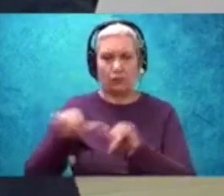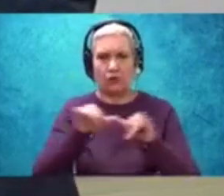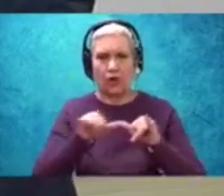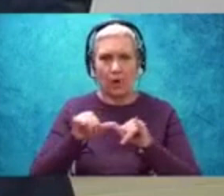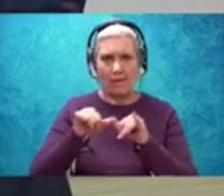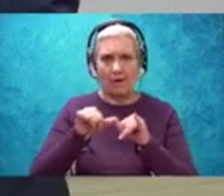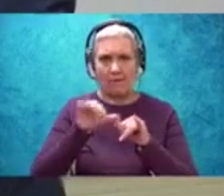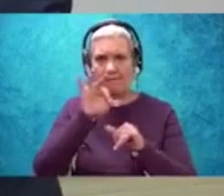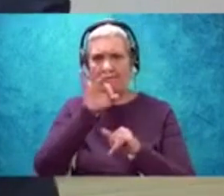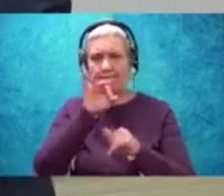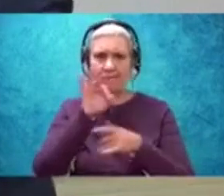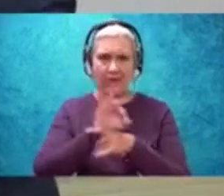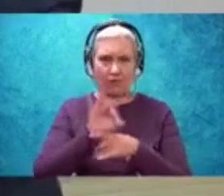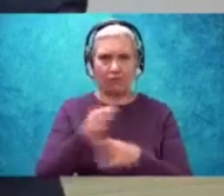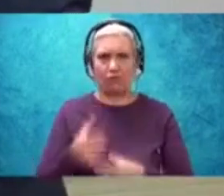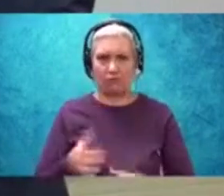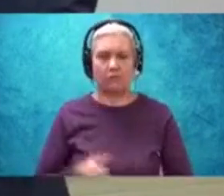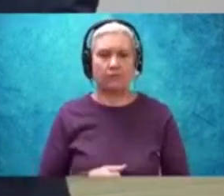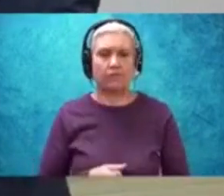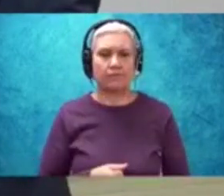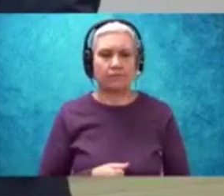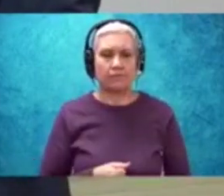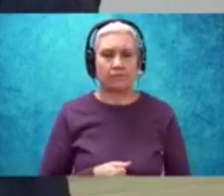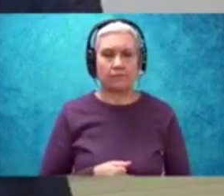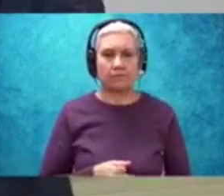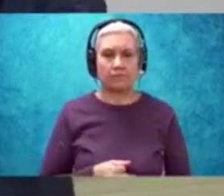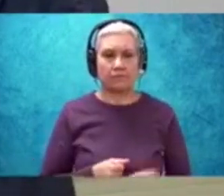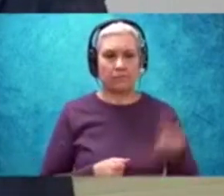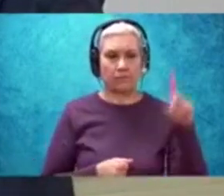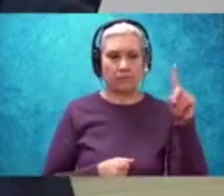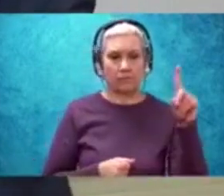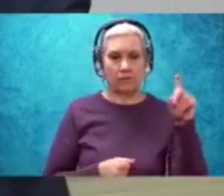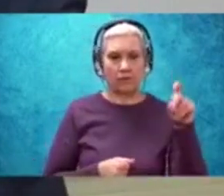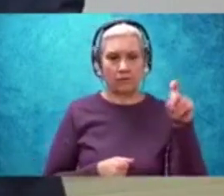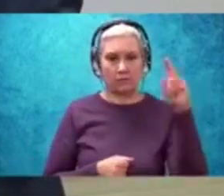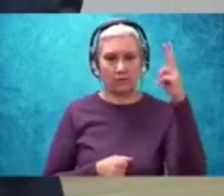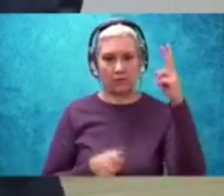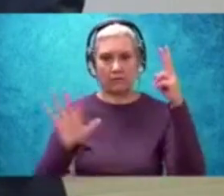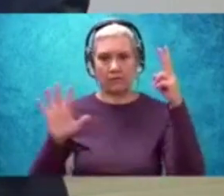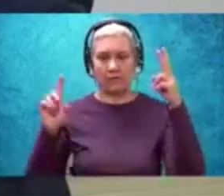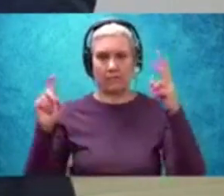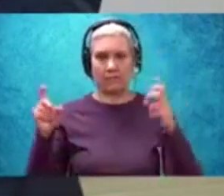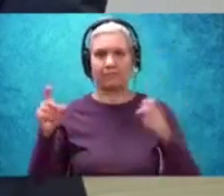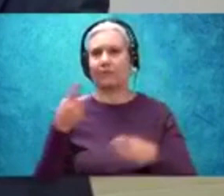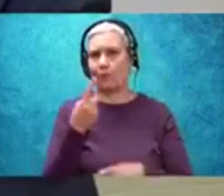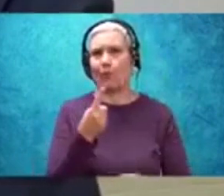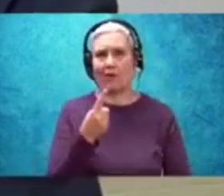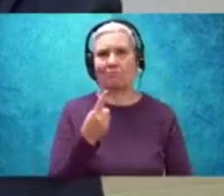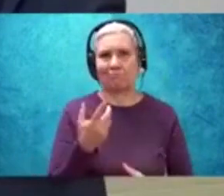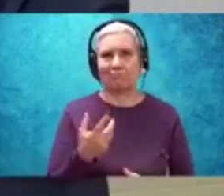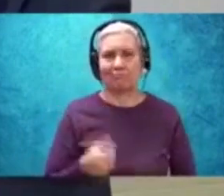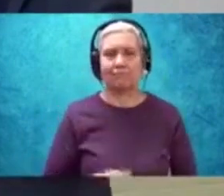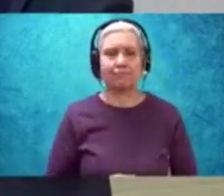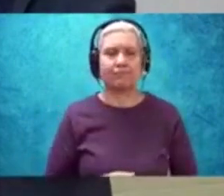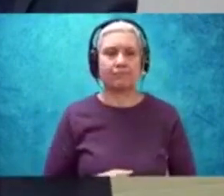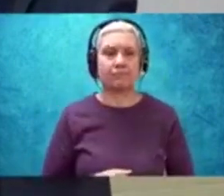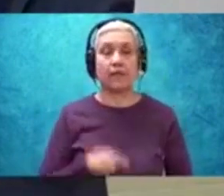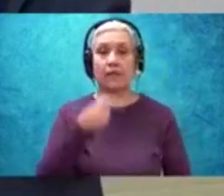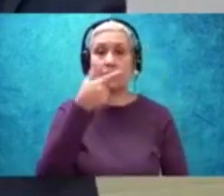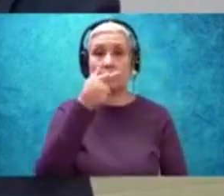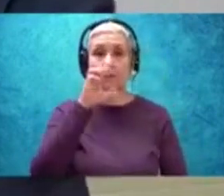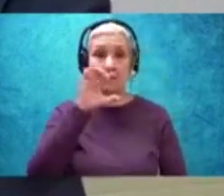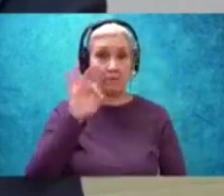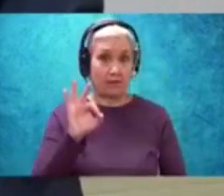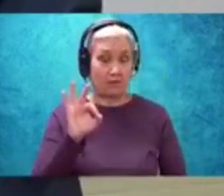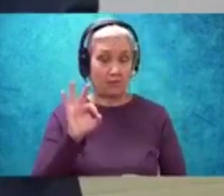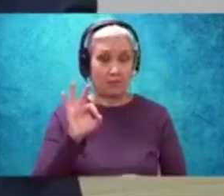factor. Here, the common factor with 1x squared and 5x is going to be 1x. The common factor between 3x